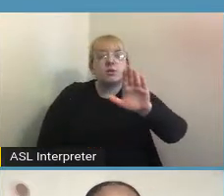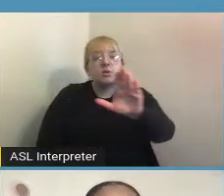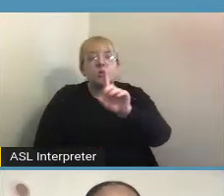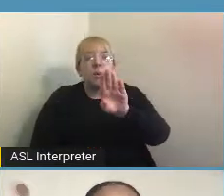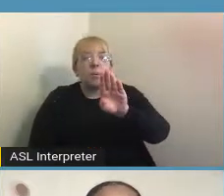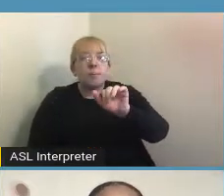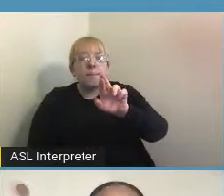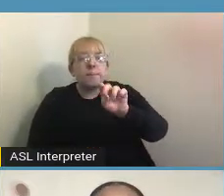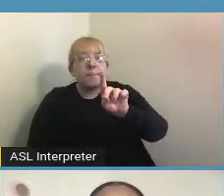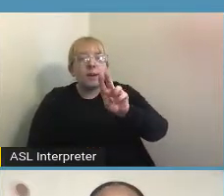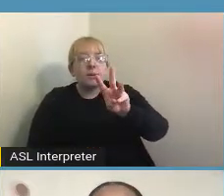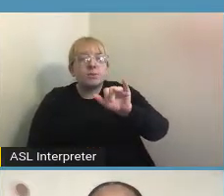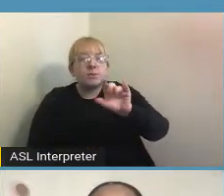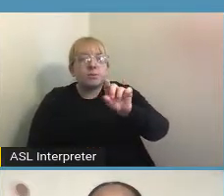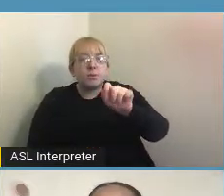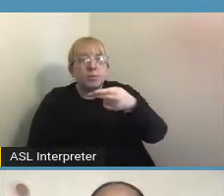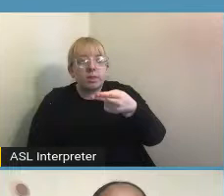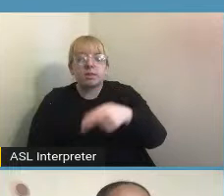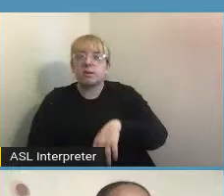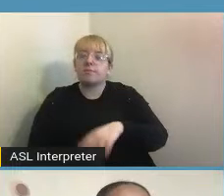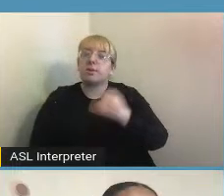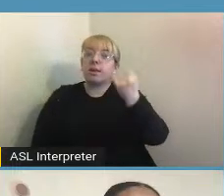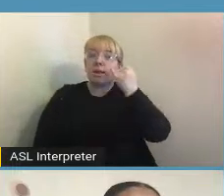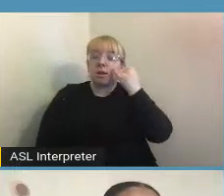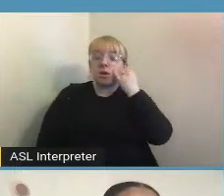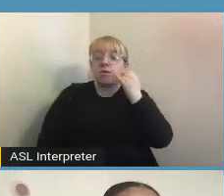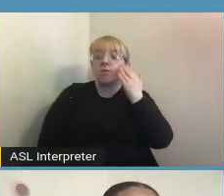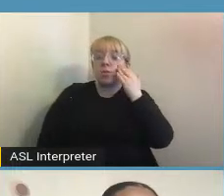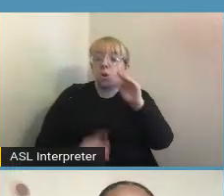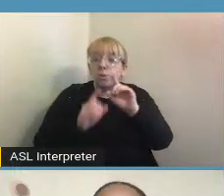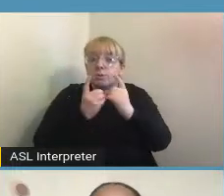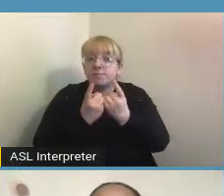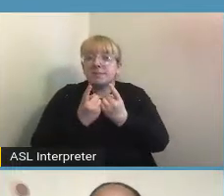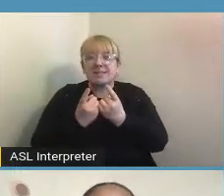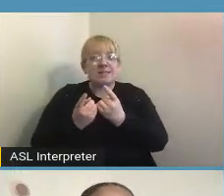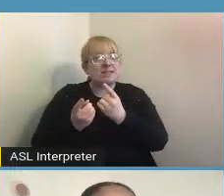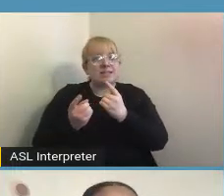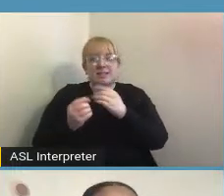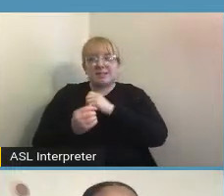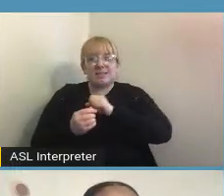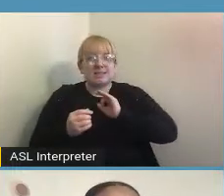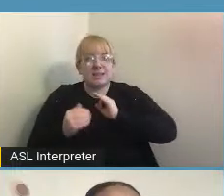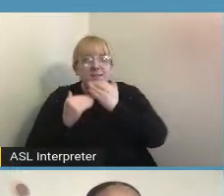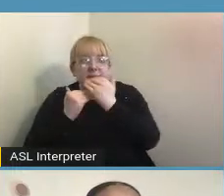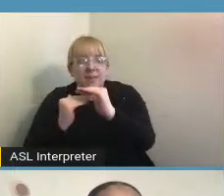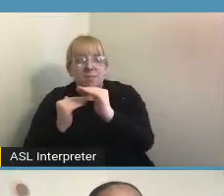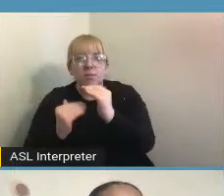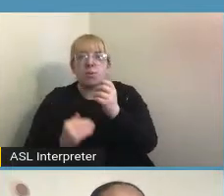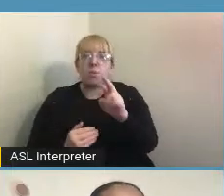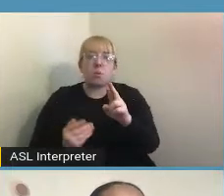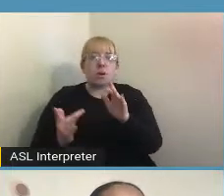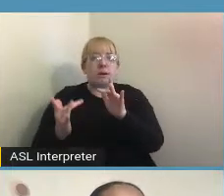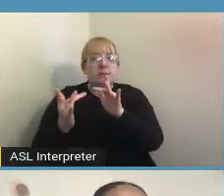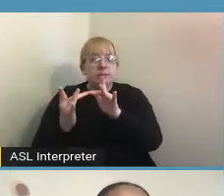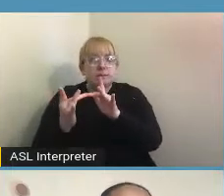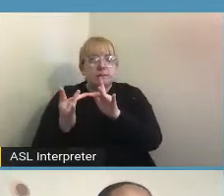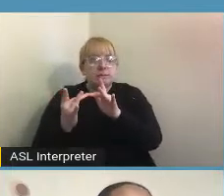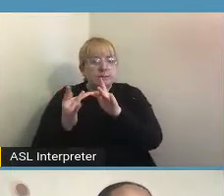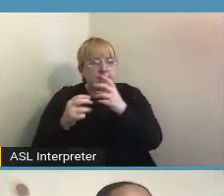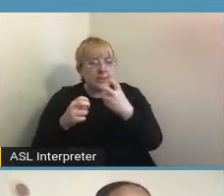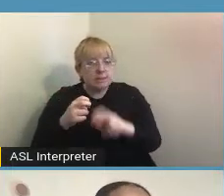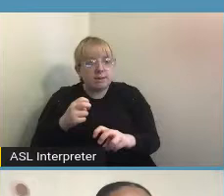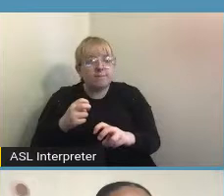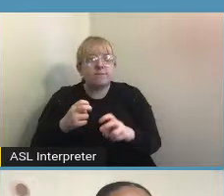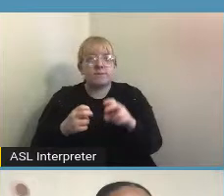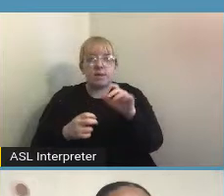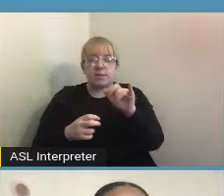with a department that is maybe short staffed or hard to get a hold of, build in time. That helps build